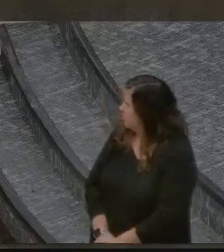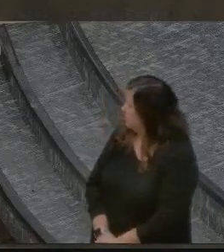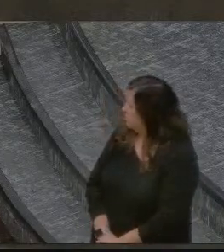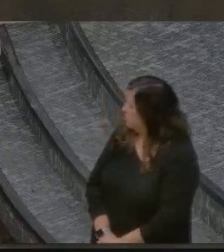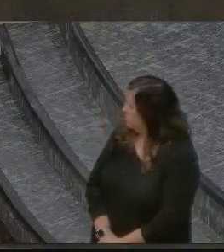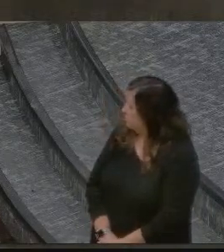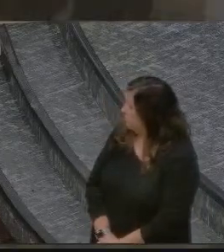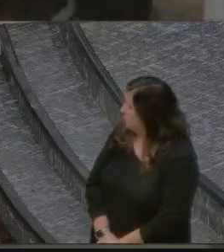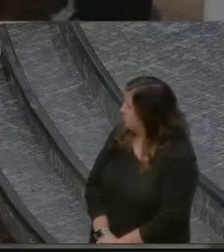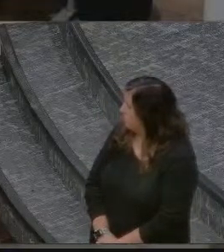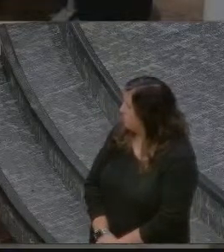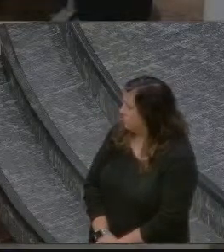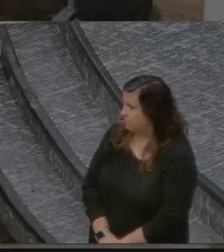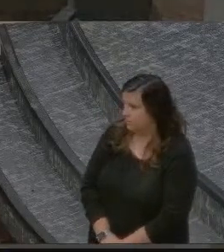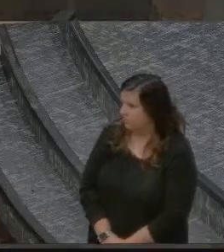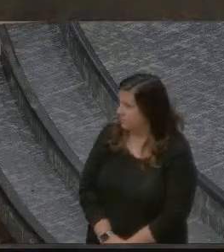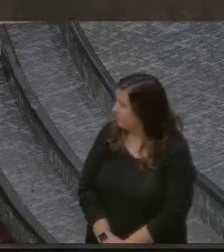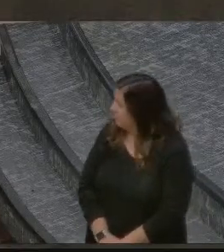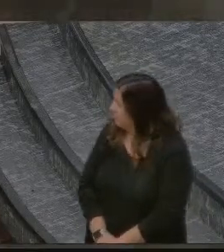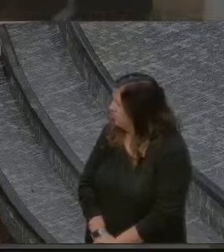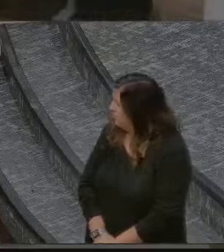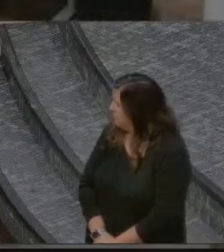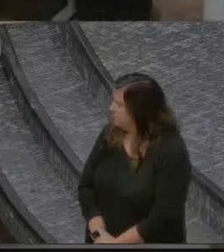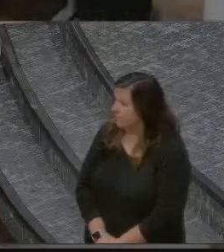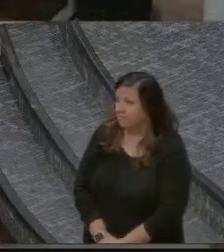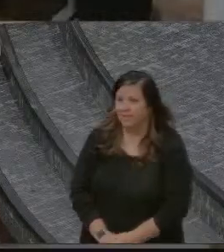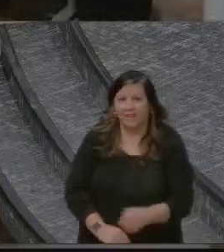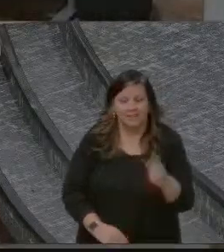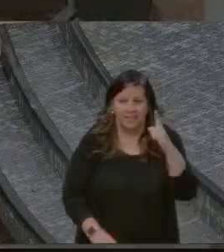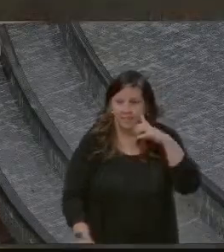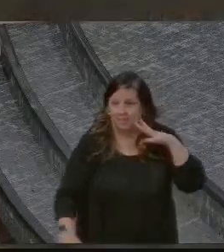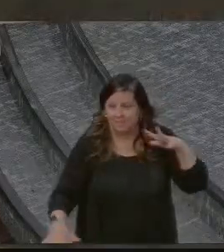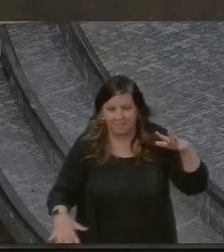and also I would like to note, I'm really booming in here,